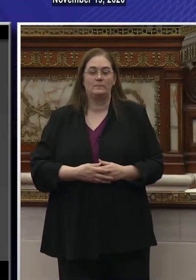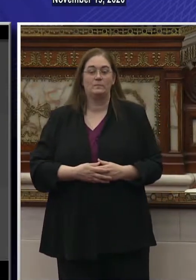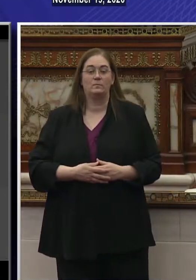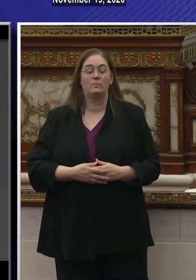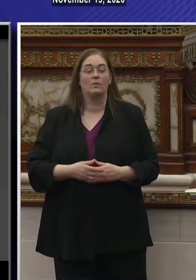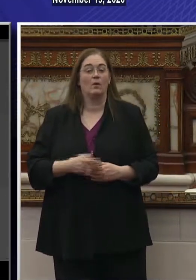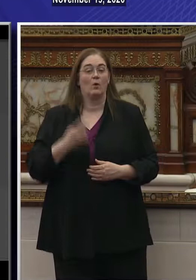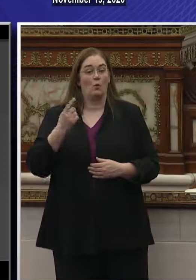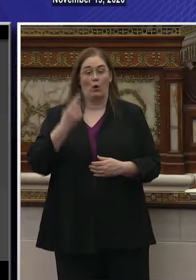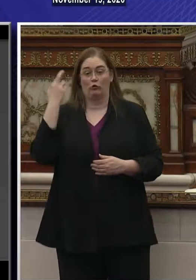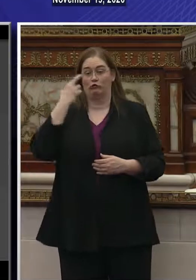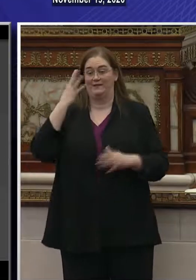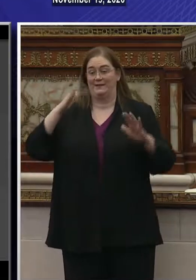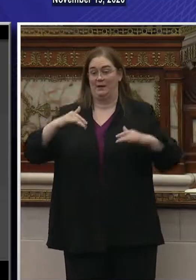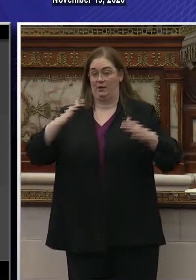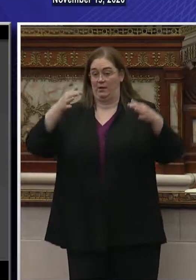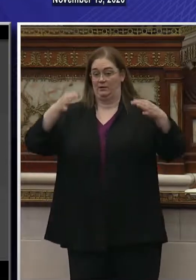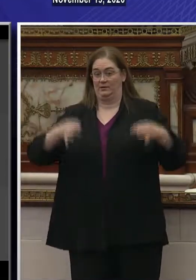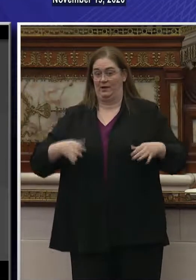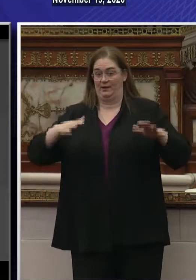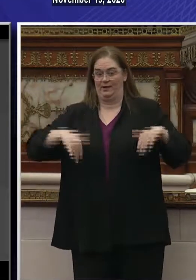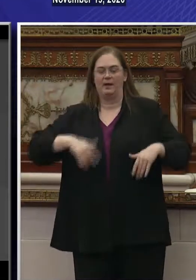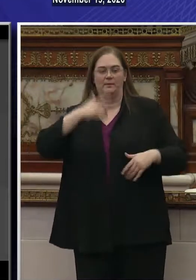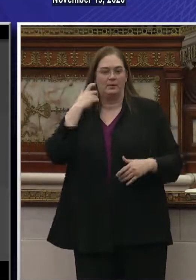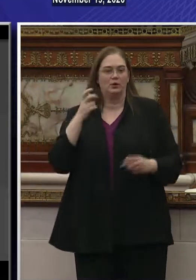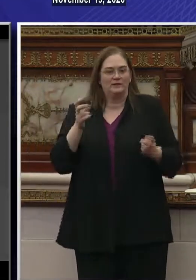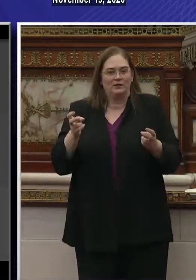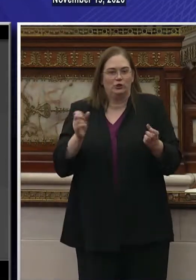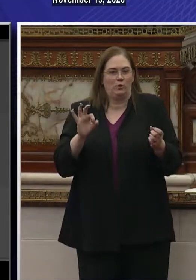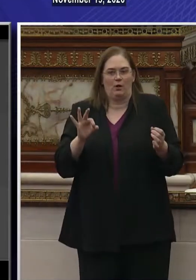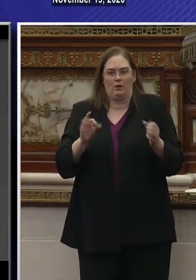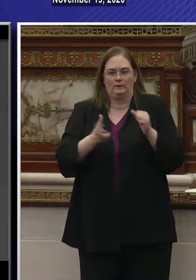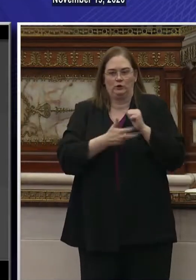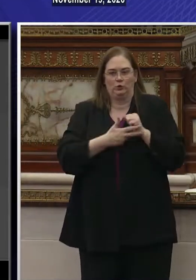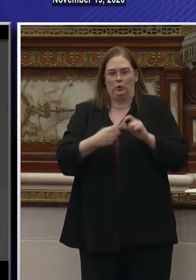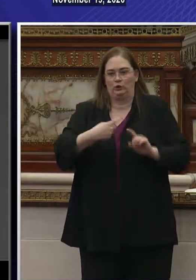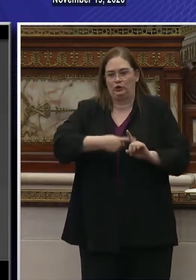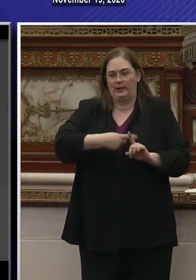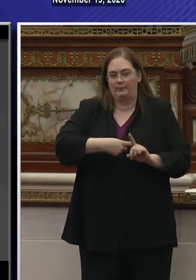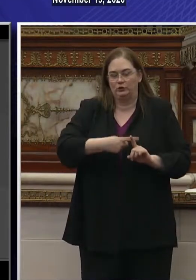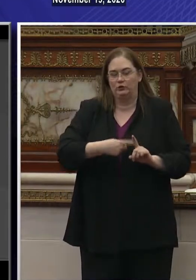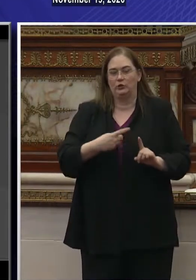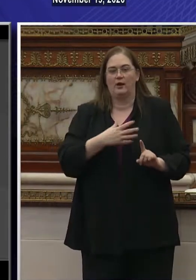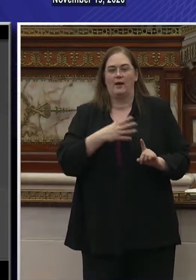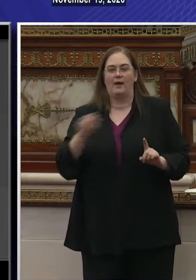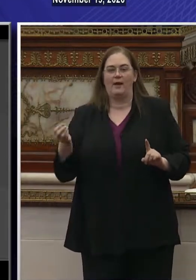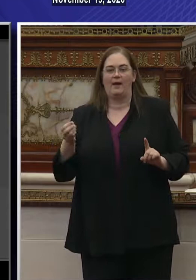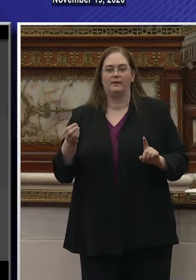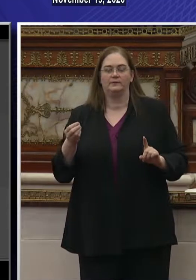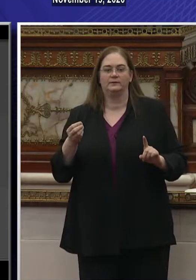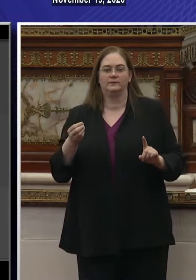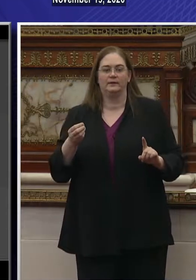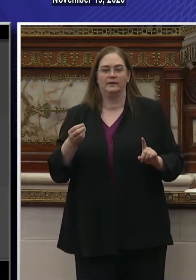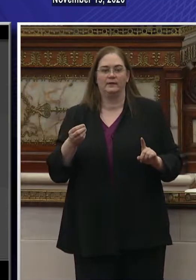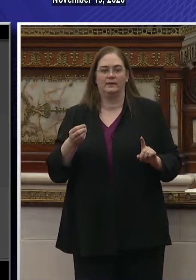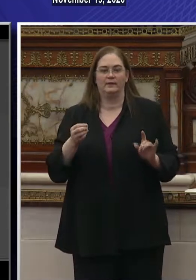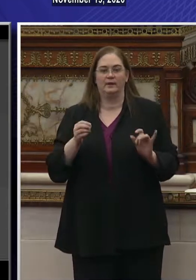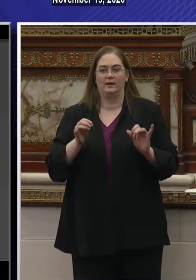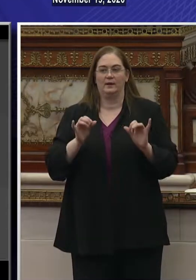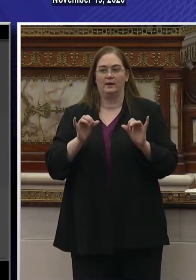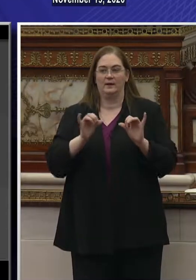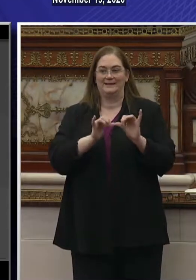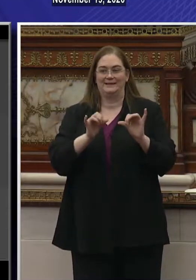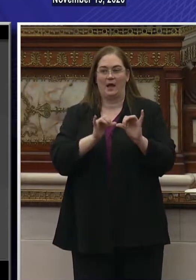all worked out yet is because of this issue of the storage temperatures and the size